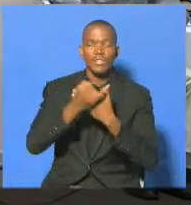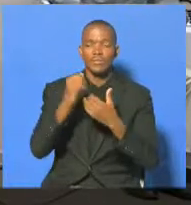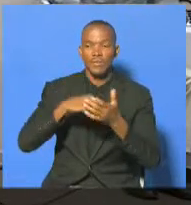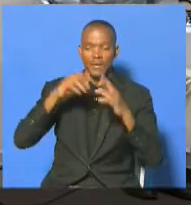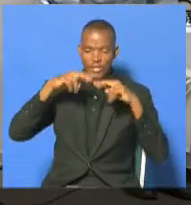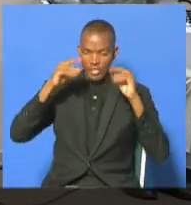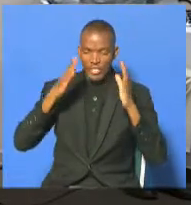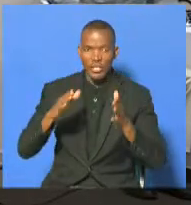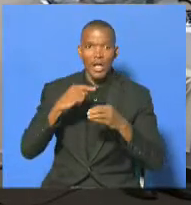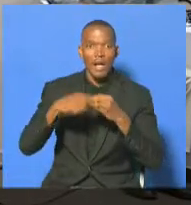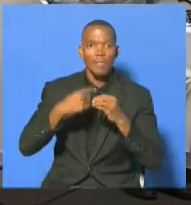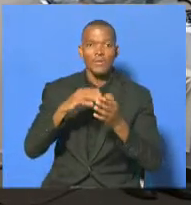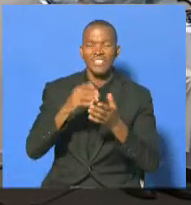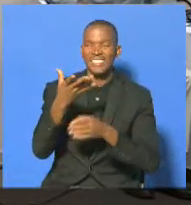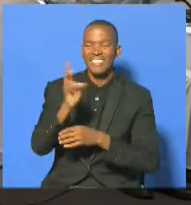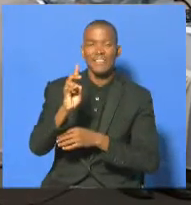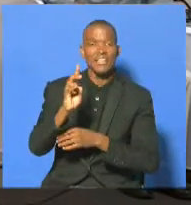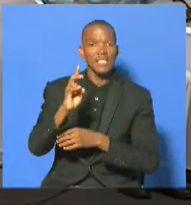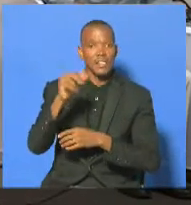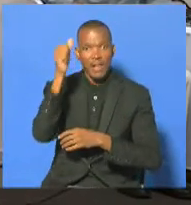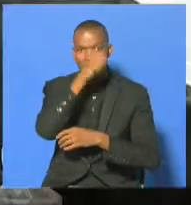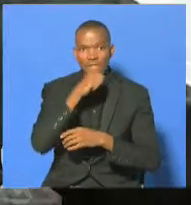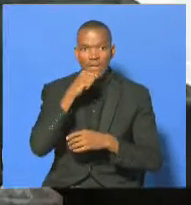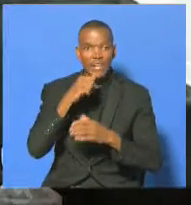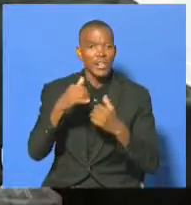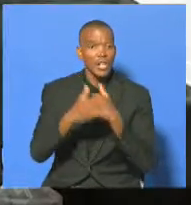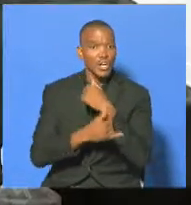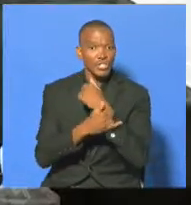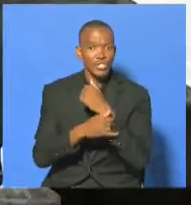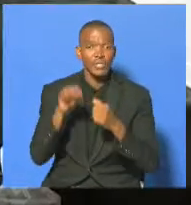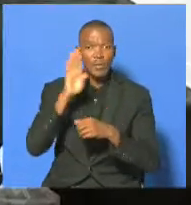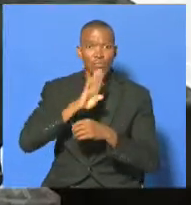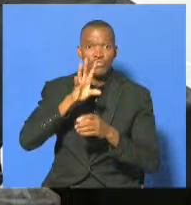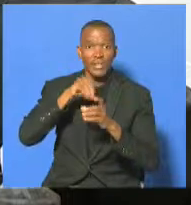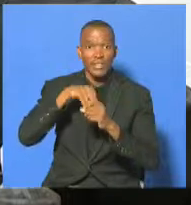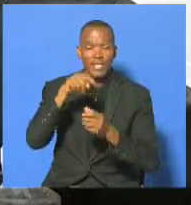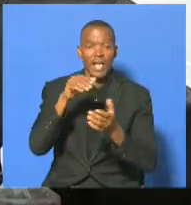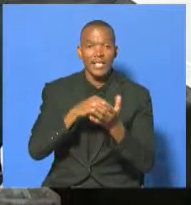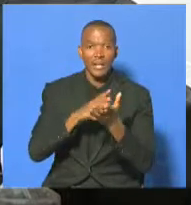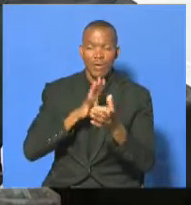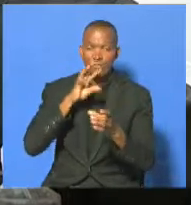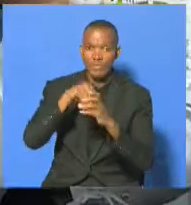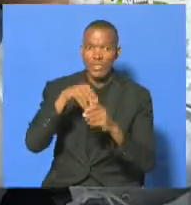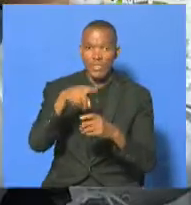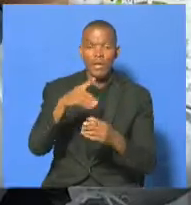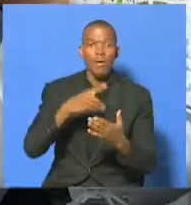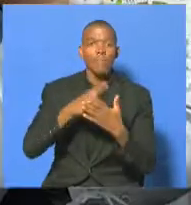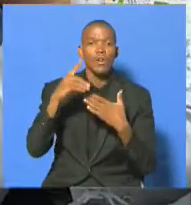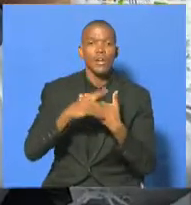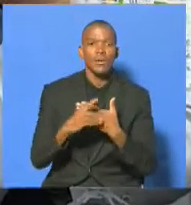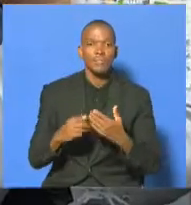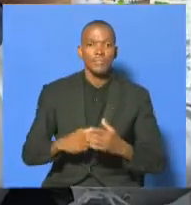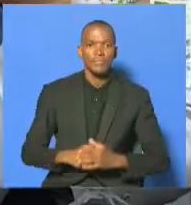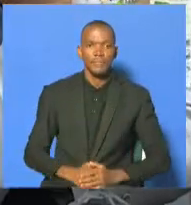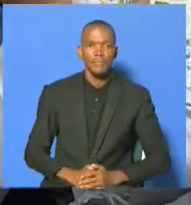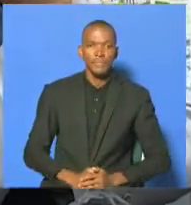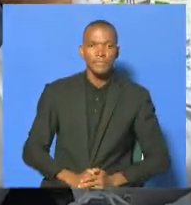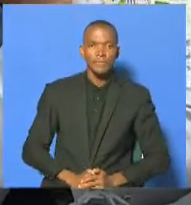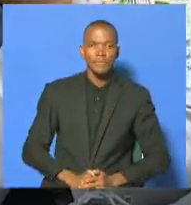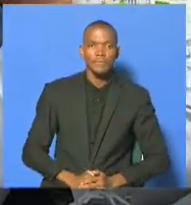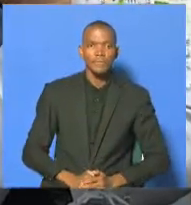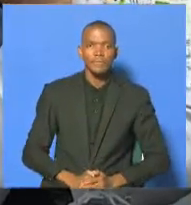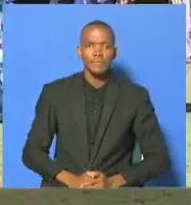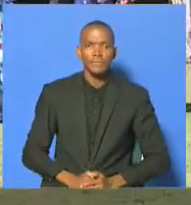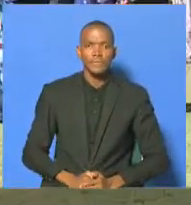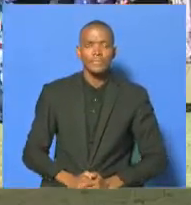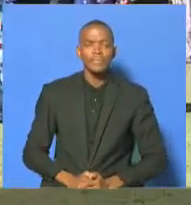researchers. About 17 African countries, including Botswana, are now part of the program. Maranyane Samakata,